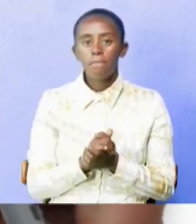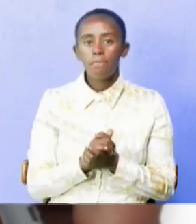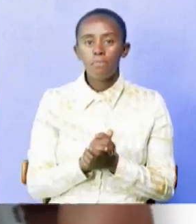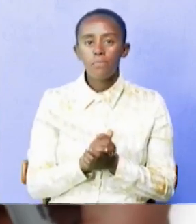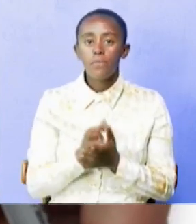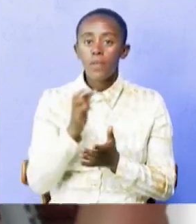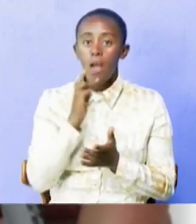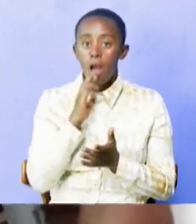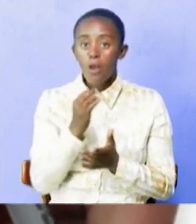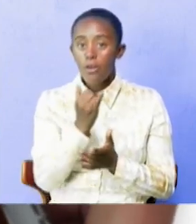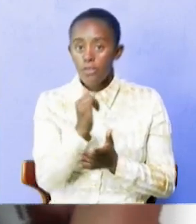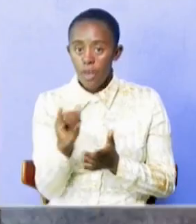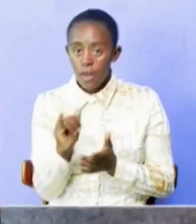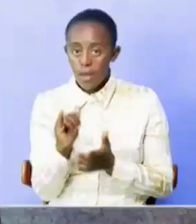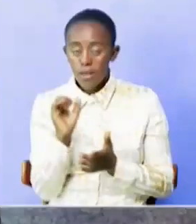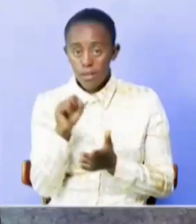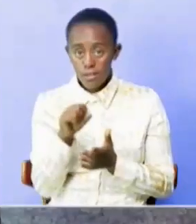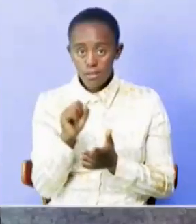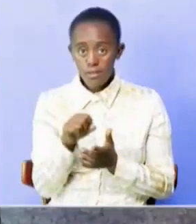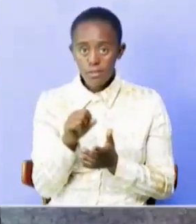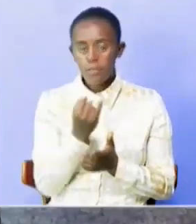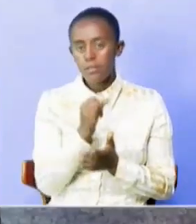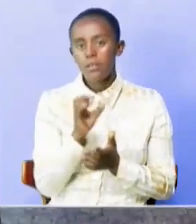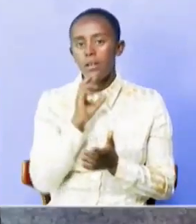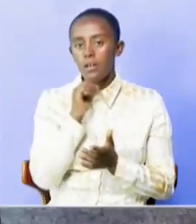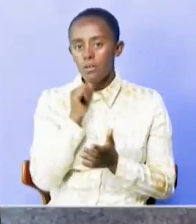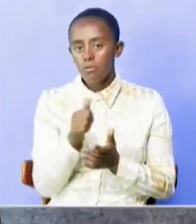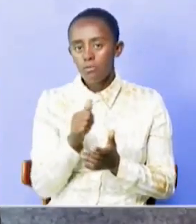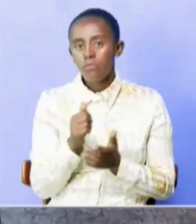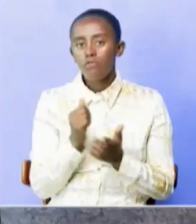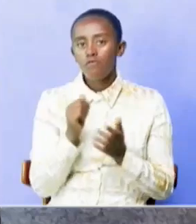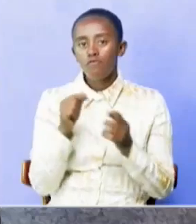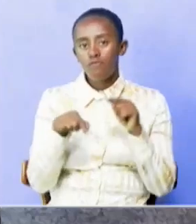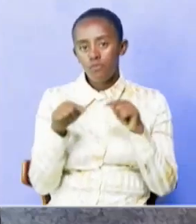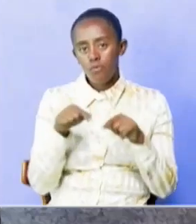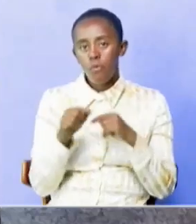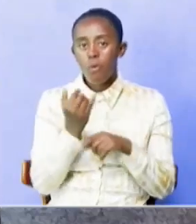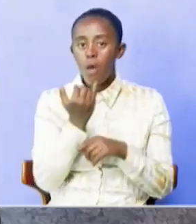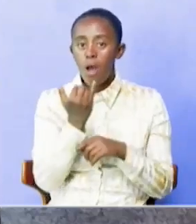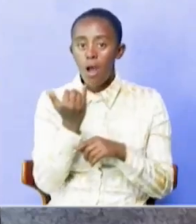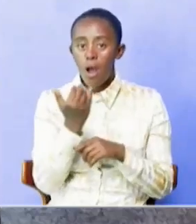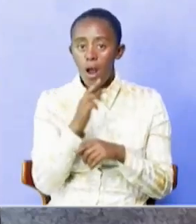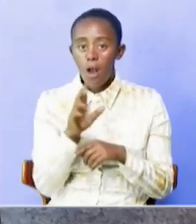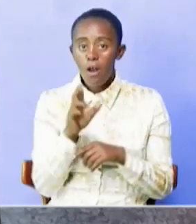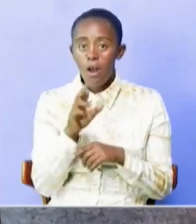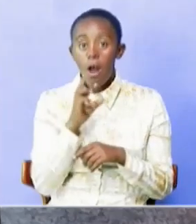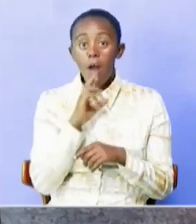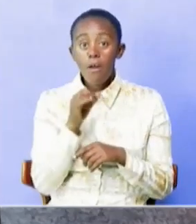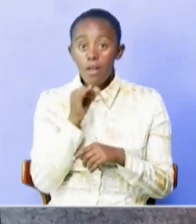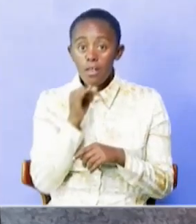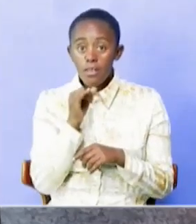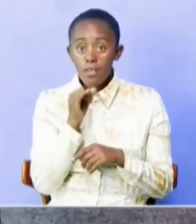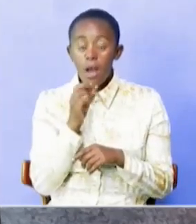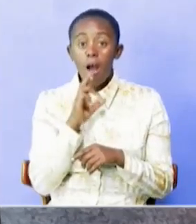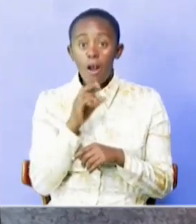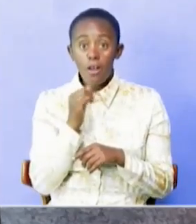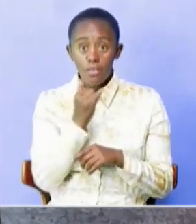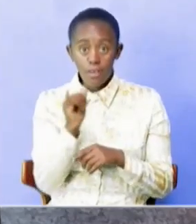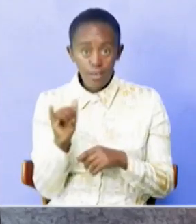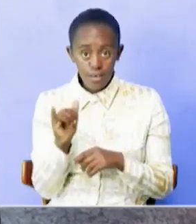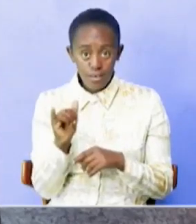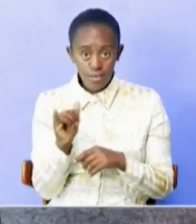Are they? Yes. They are not playing football later. Are they? So our tag question